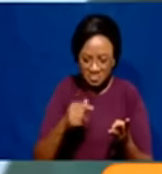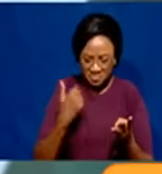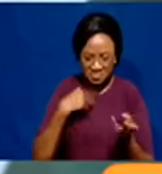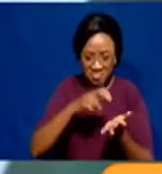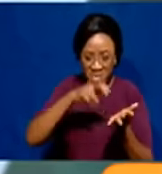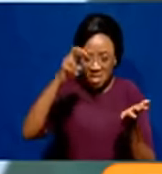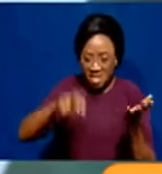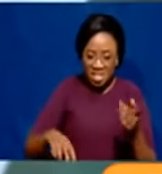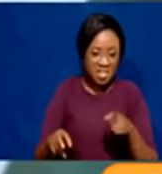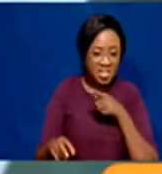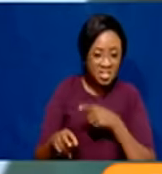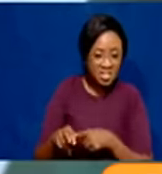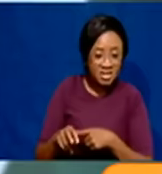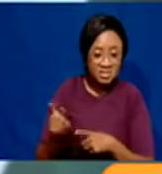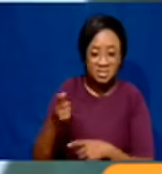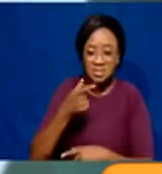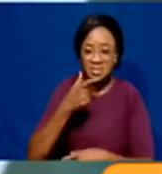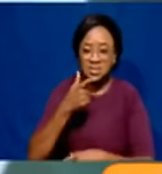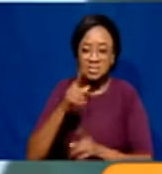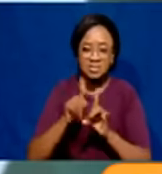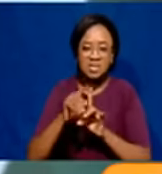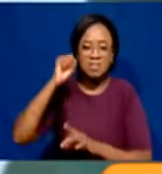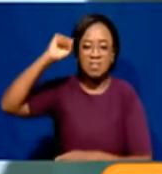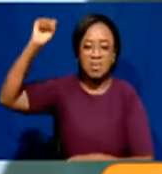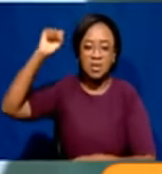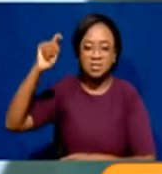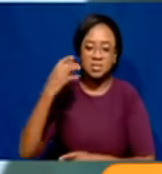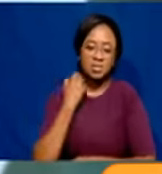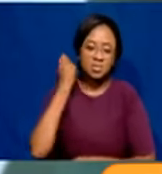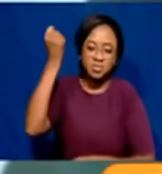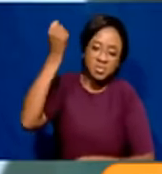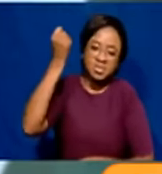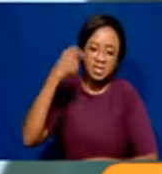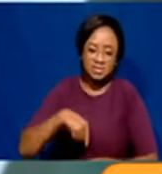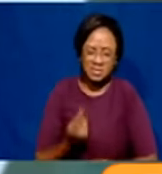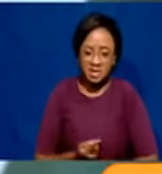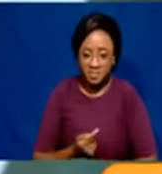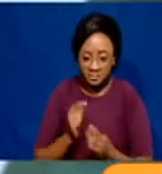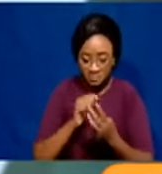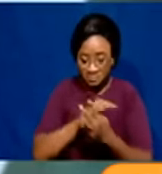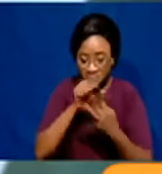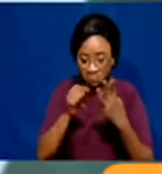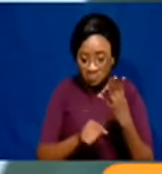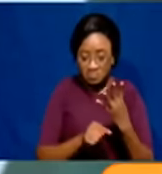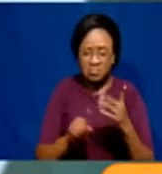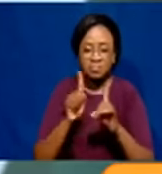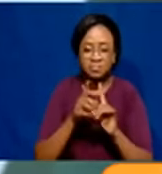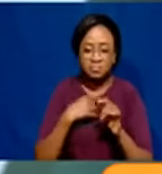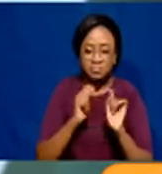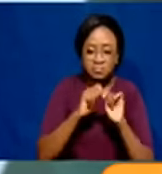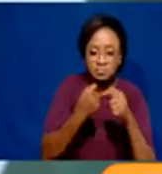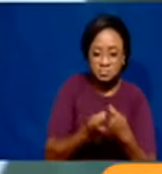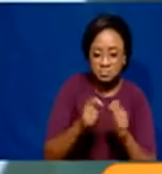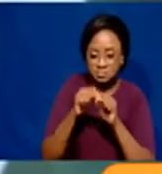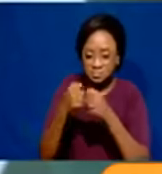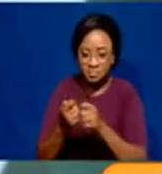would be tantamount to political suicide. All these statements are followed by tribal groupings being shipped in